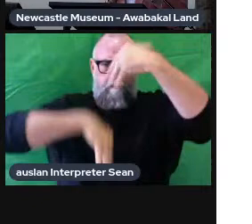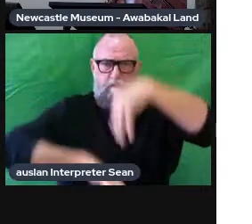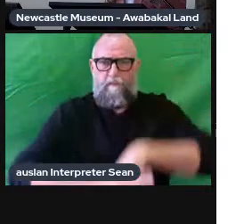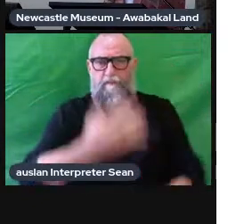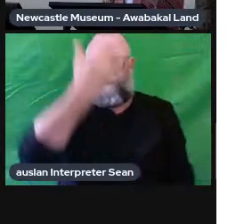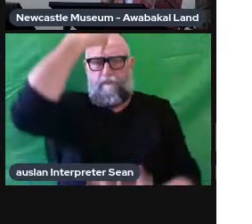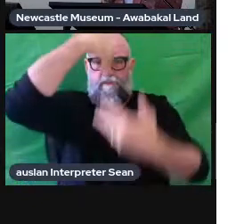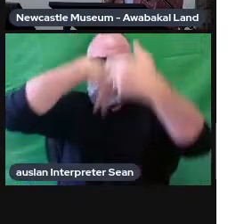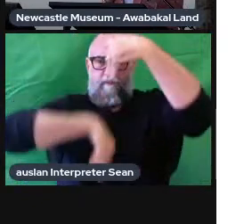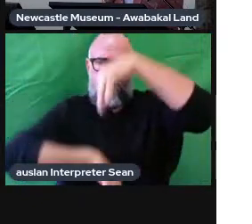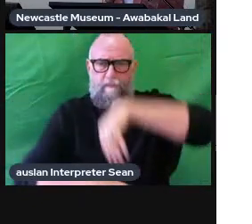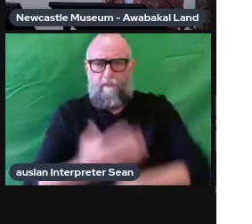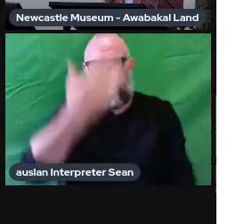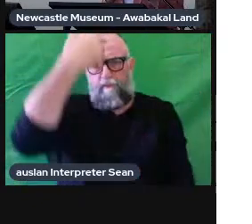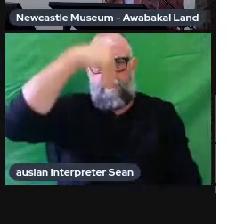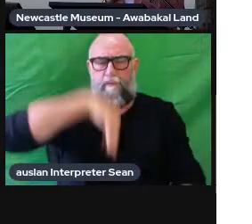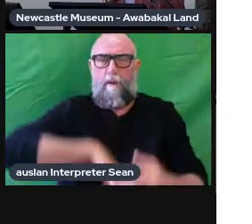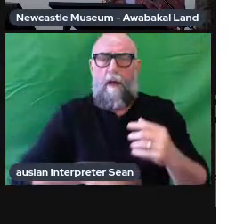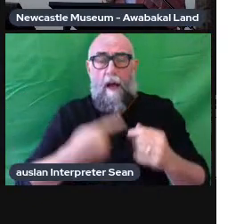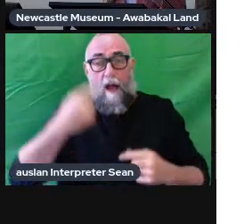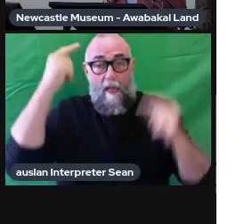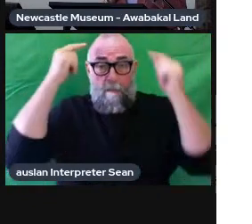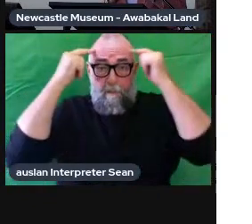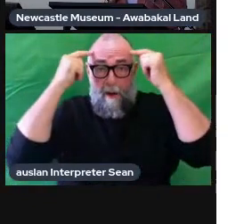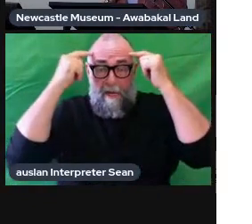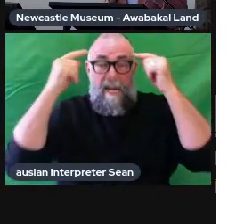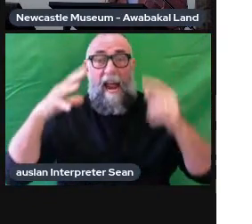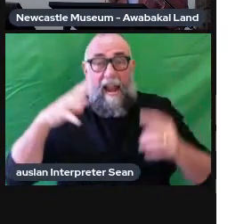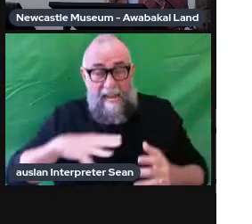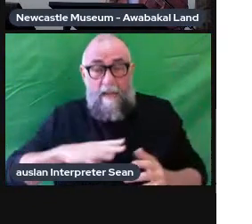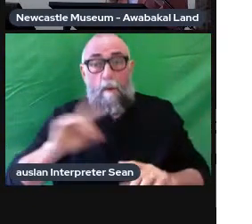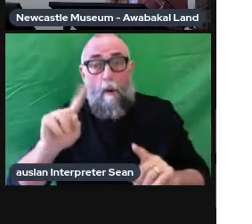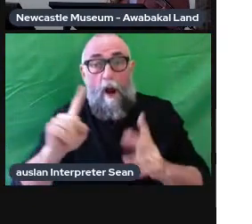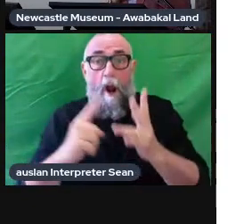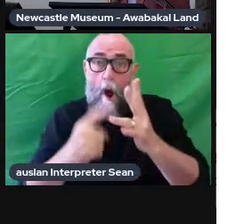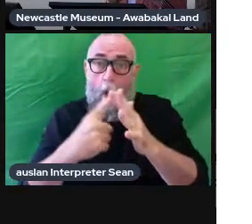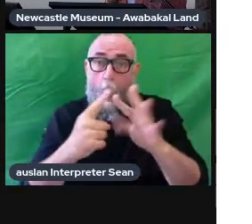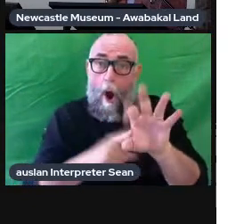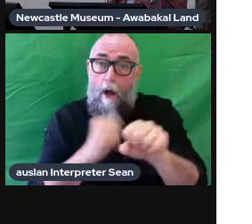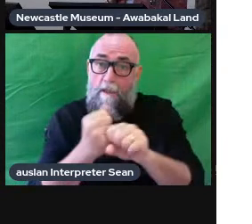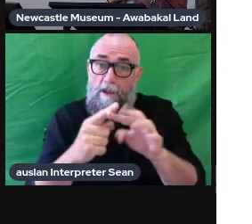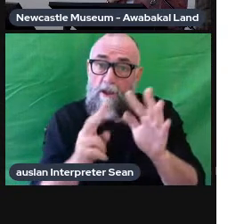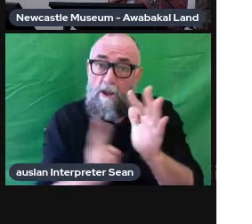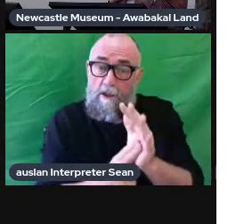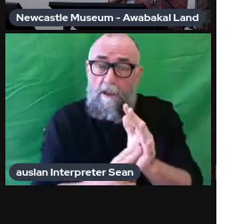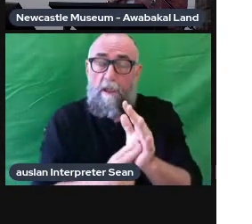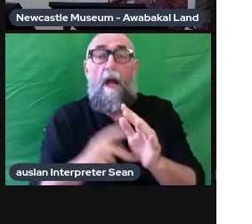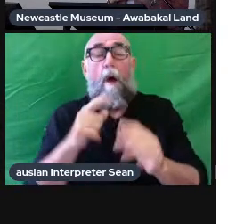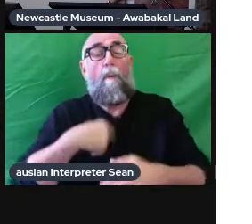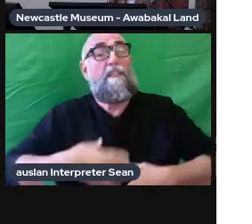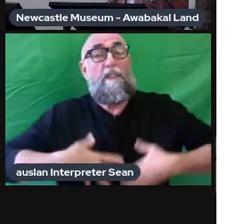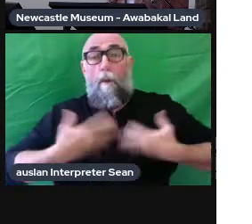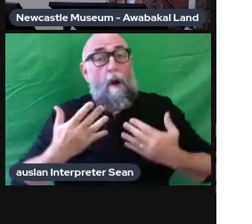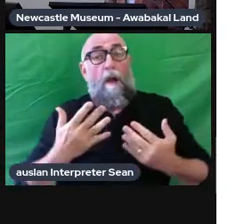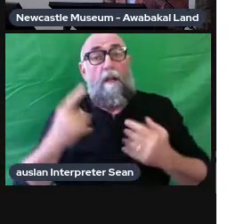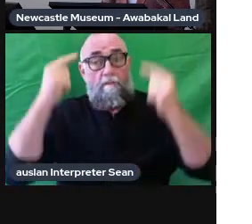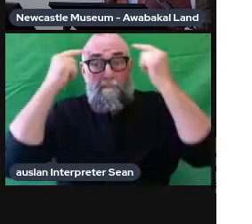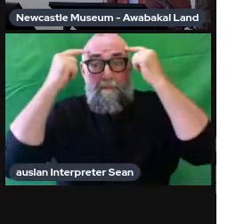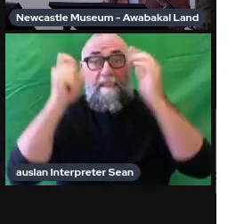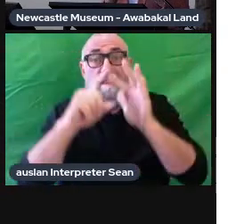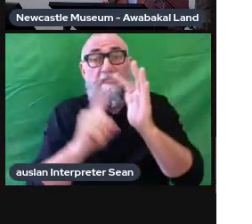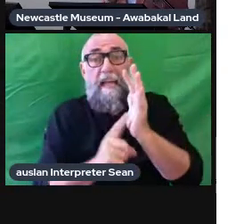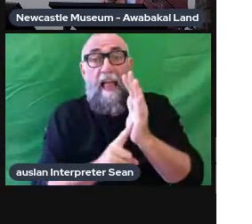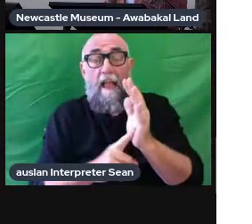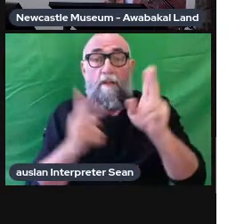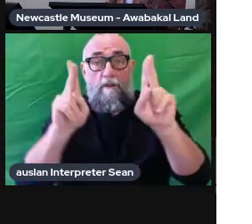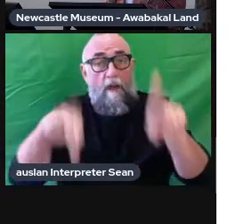to the brain, it means we get the oxygen that the brain needs to survive and prevent those brain cells from dying. So